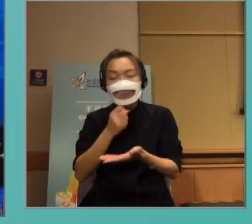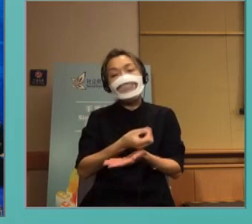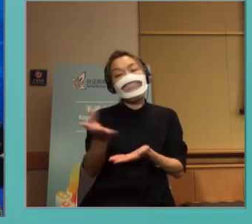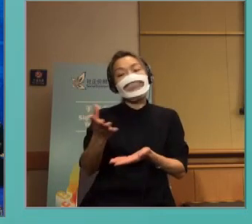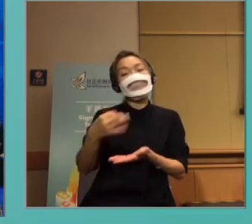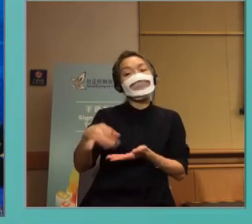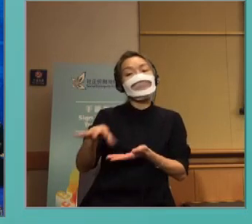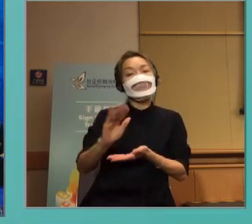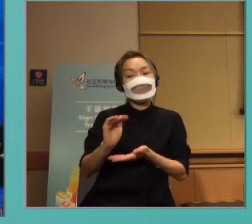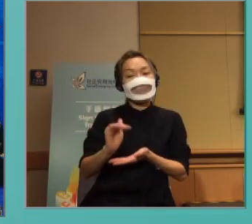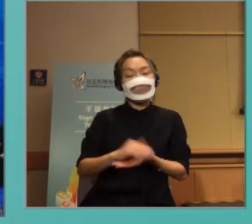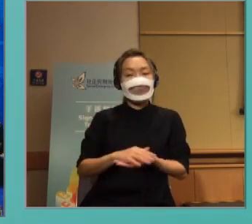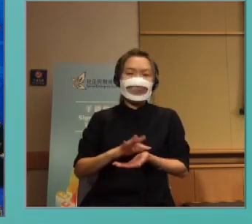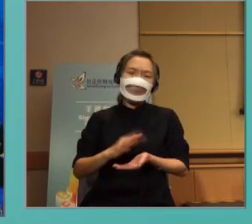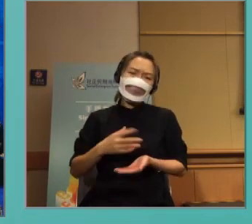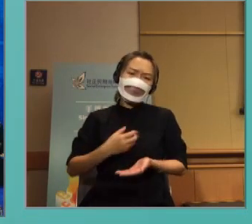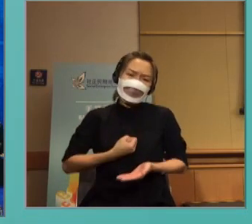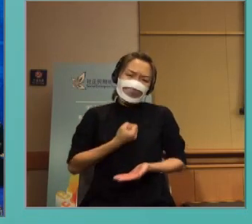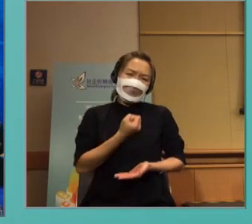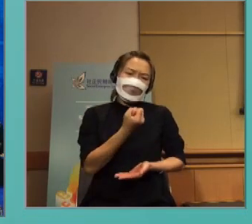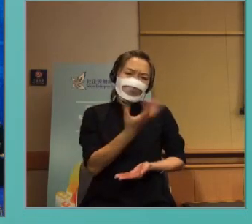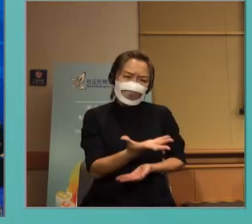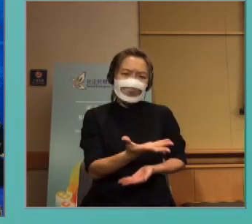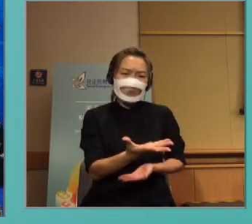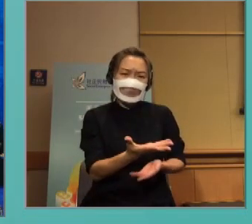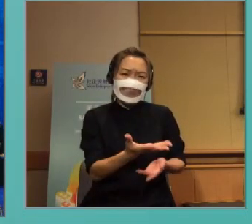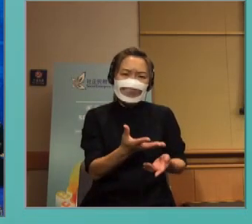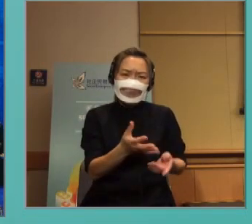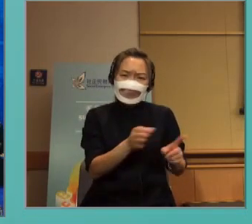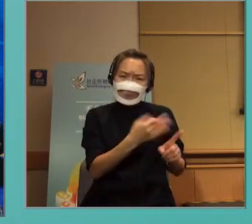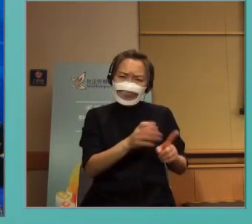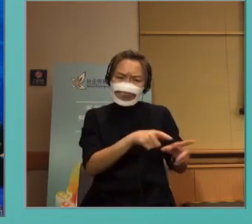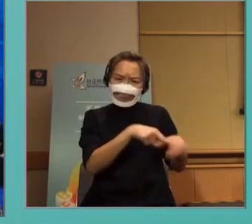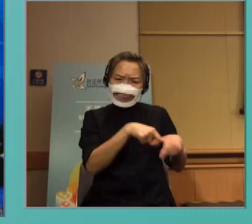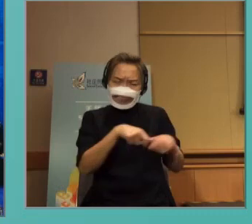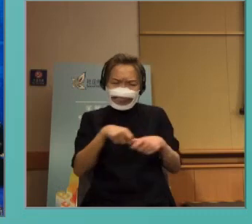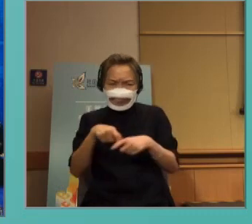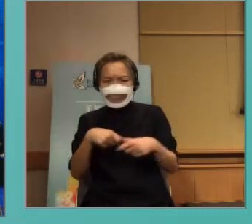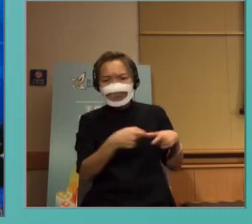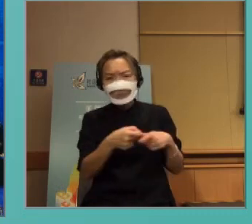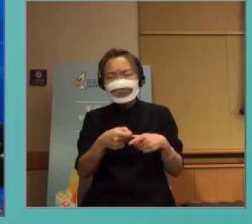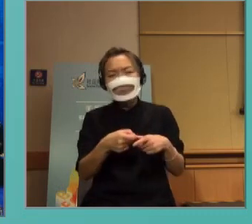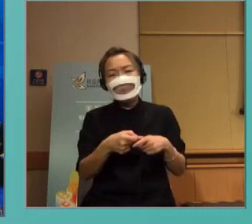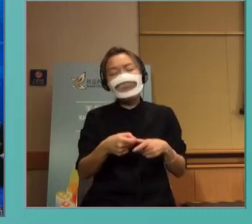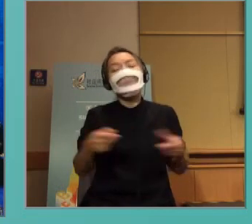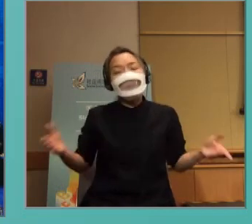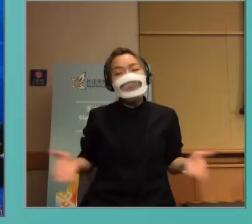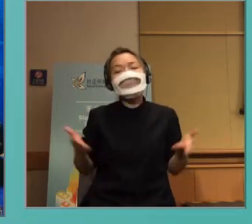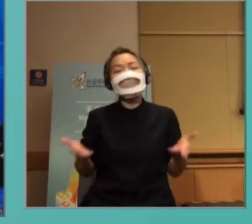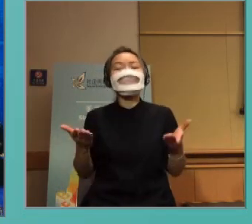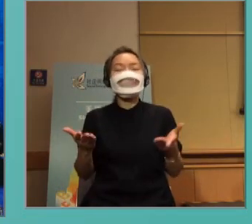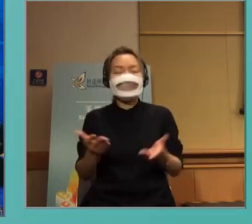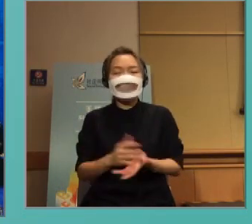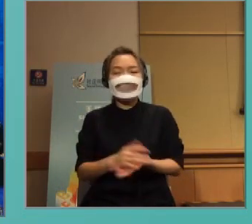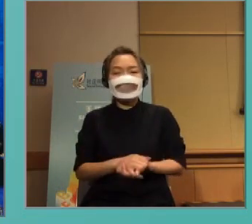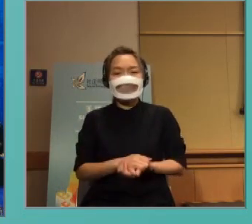donations for the charity that we are helping as well. But I think there's actually huge potential for social good in this part, which is how I hope we can wrap